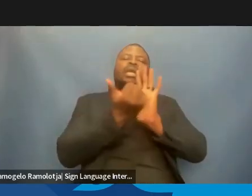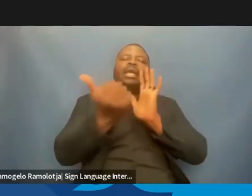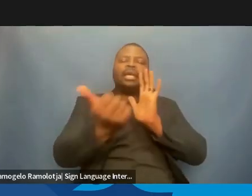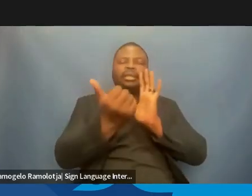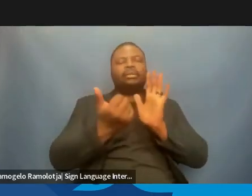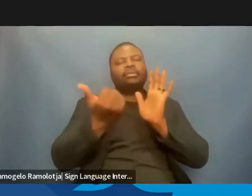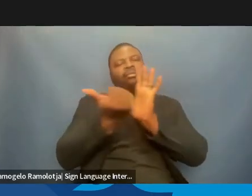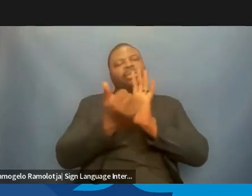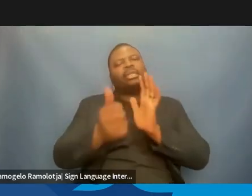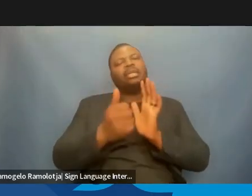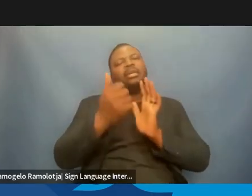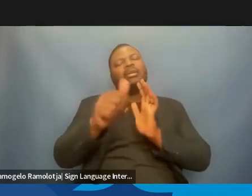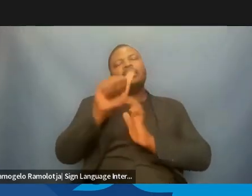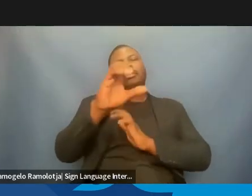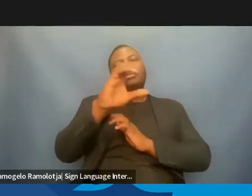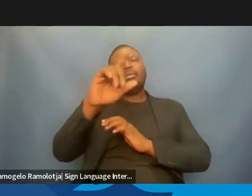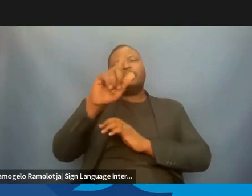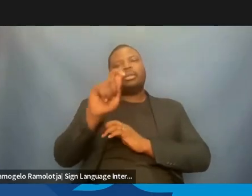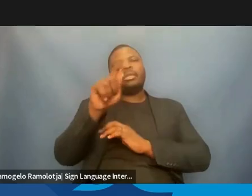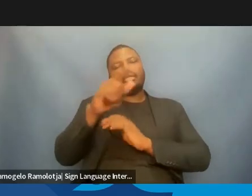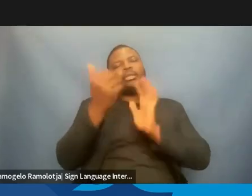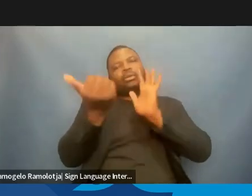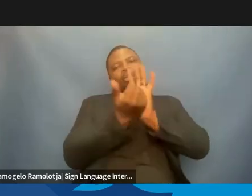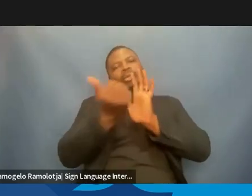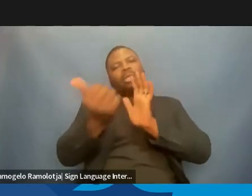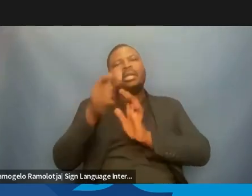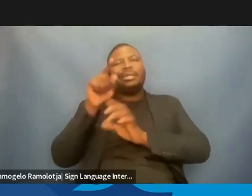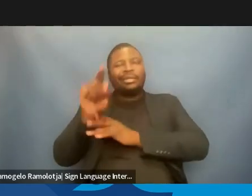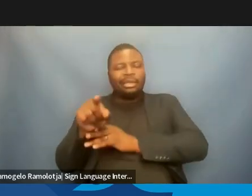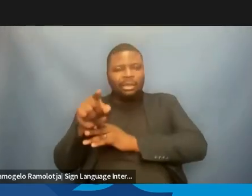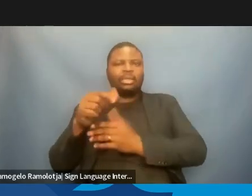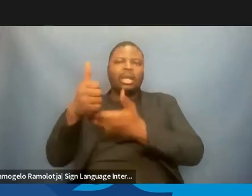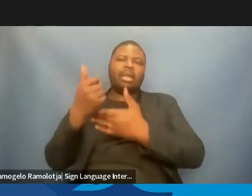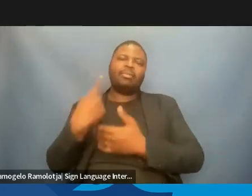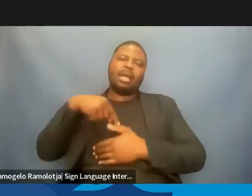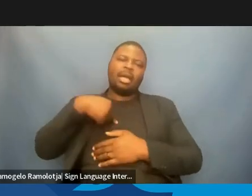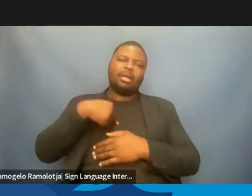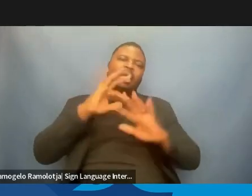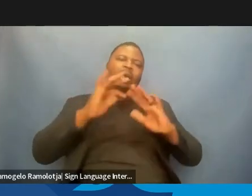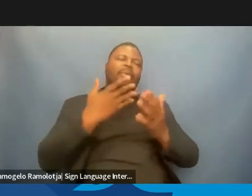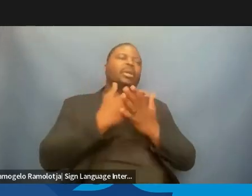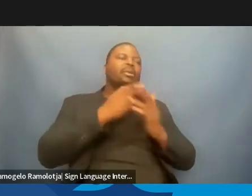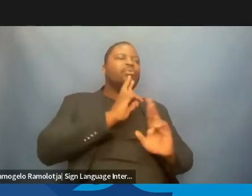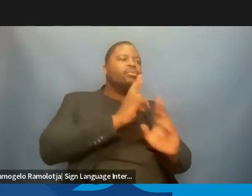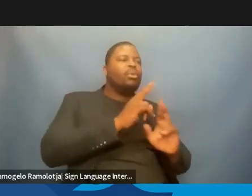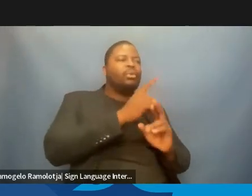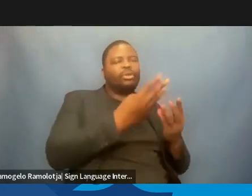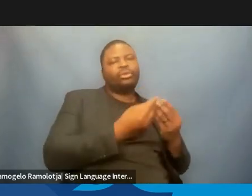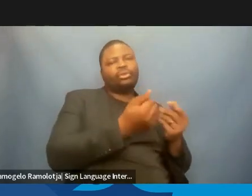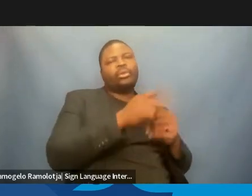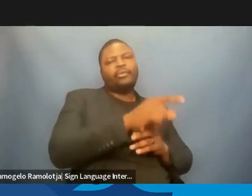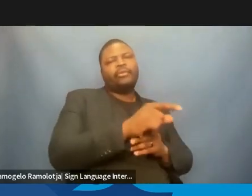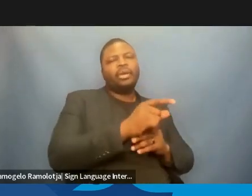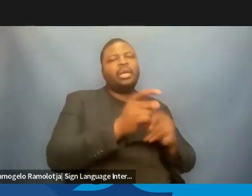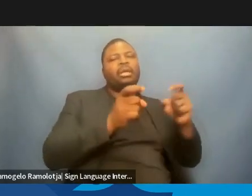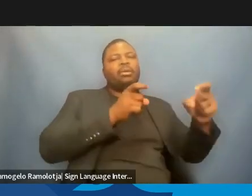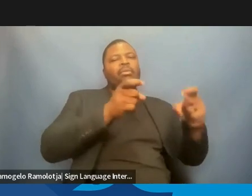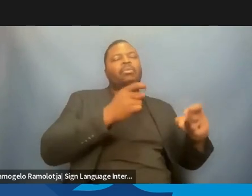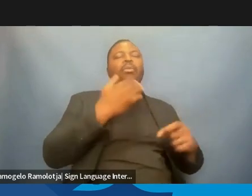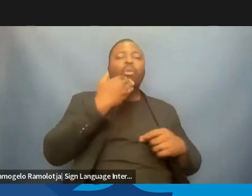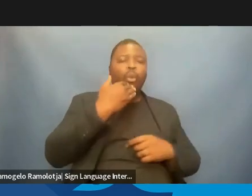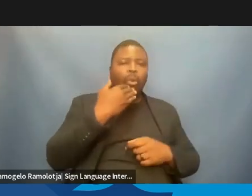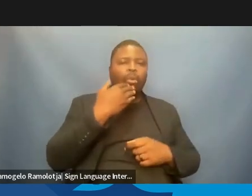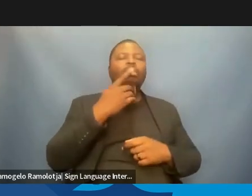The act that we use for substance response, the one that is regulated by social development, that